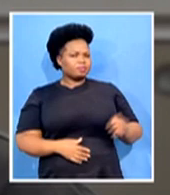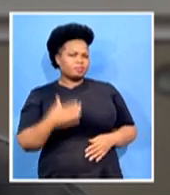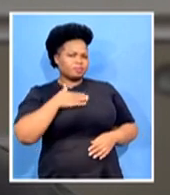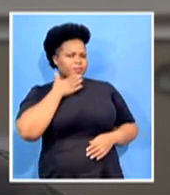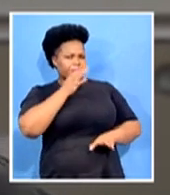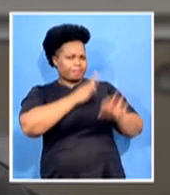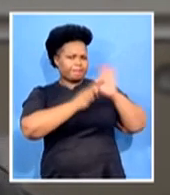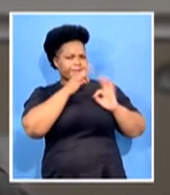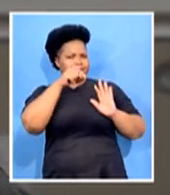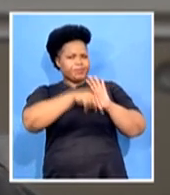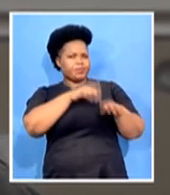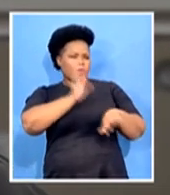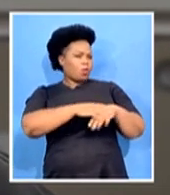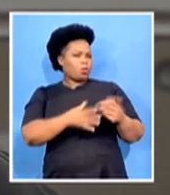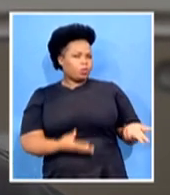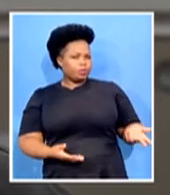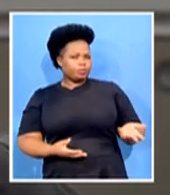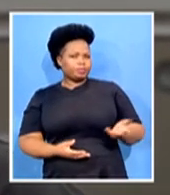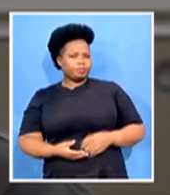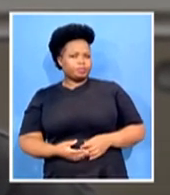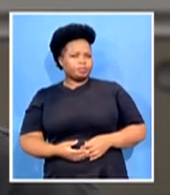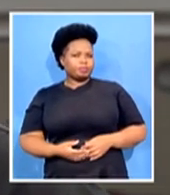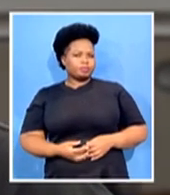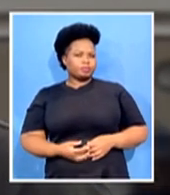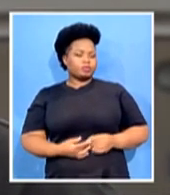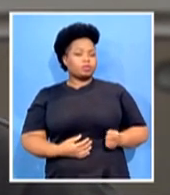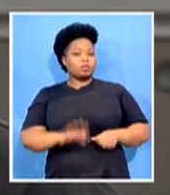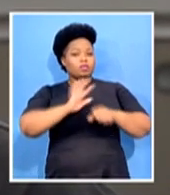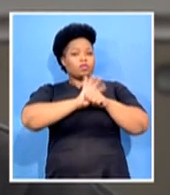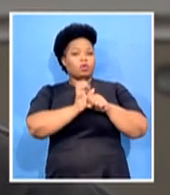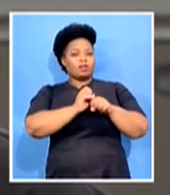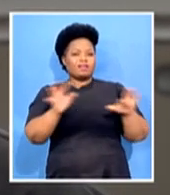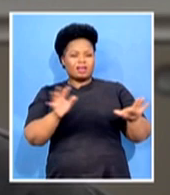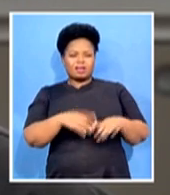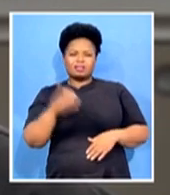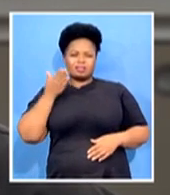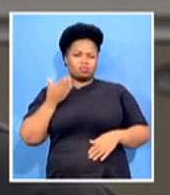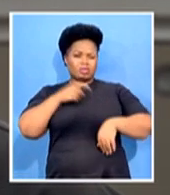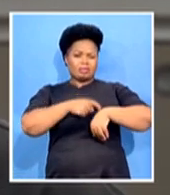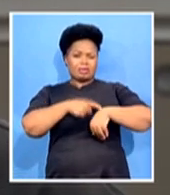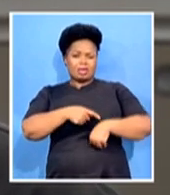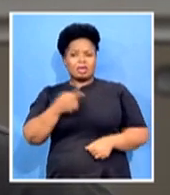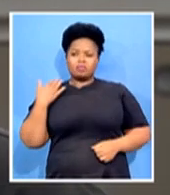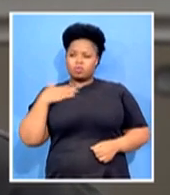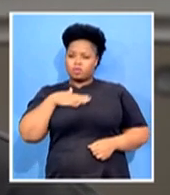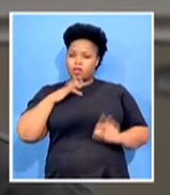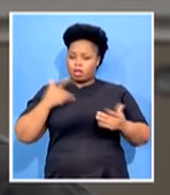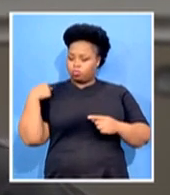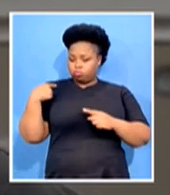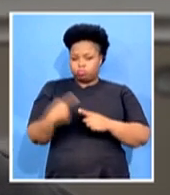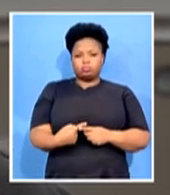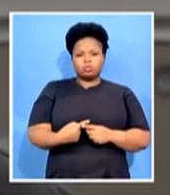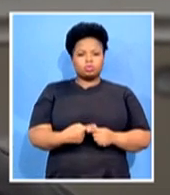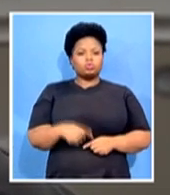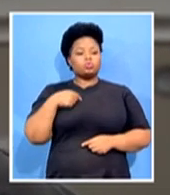the height of COVID-19, what it was like for you as frontline healthcare workers, having to ensure that you are safe